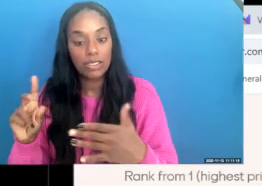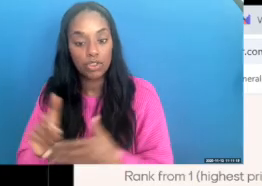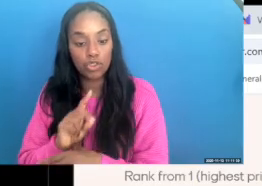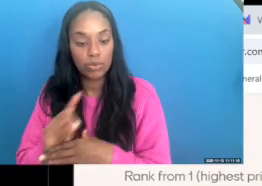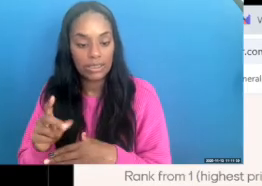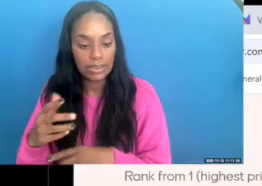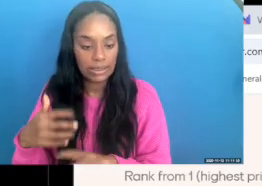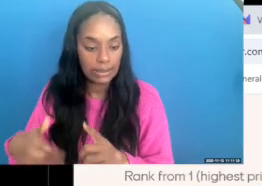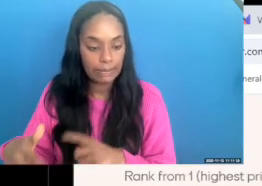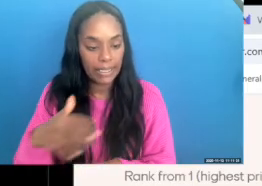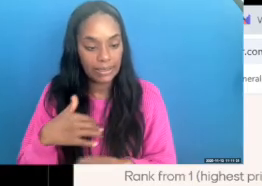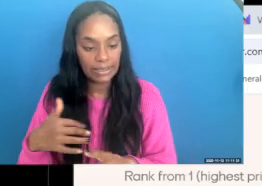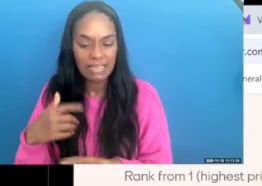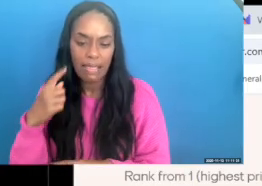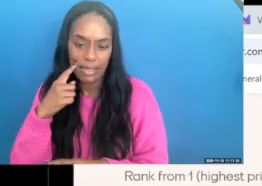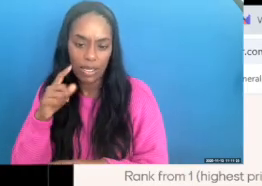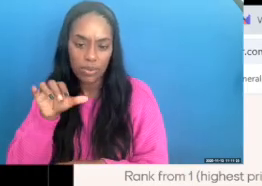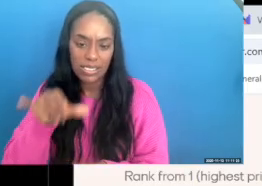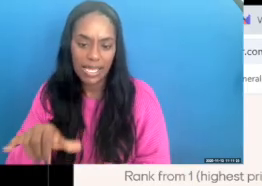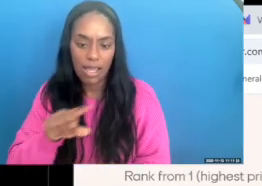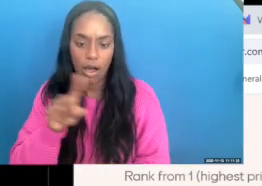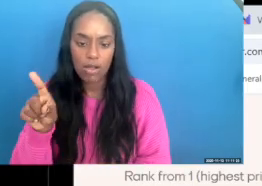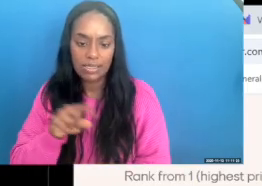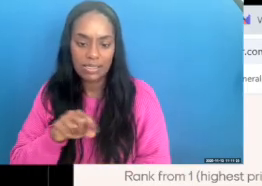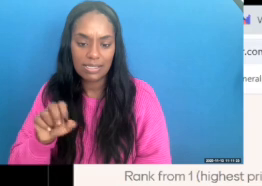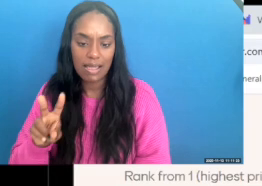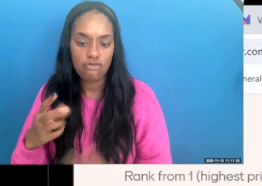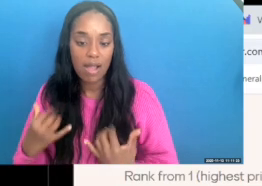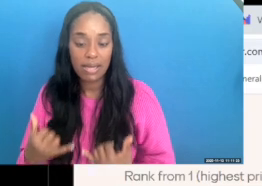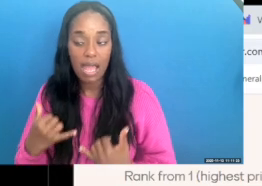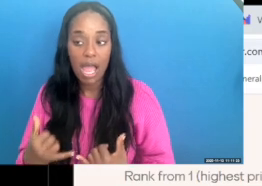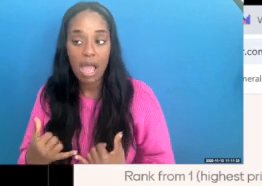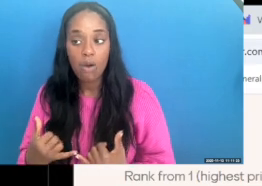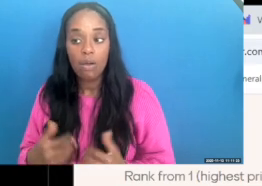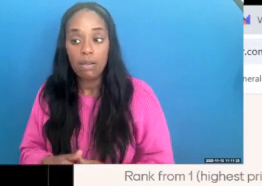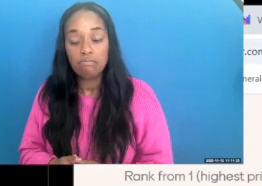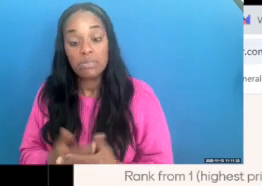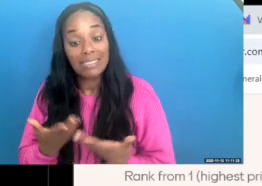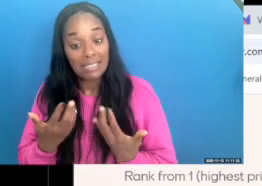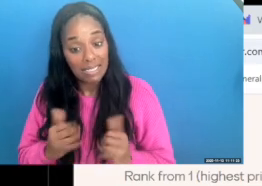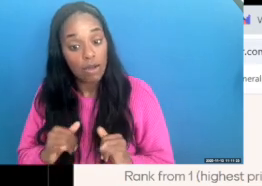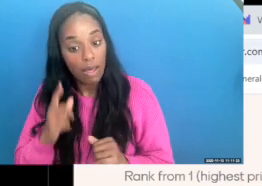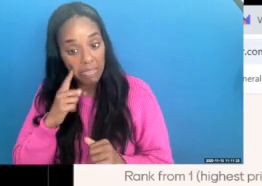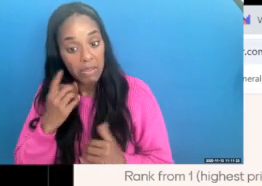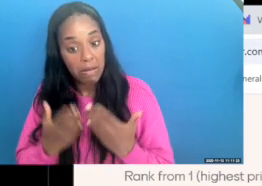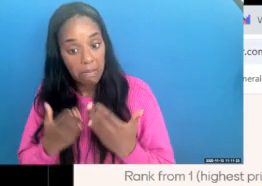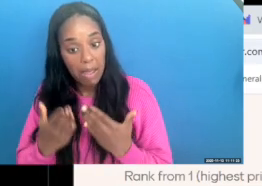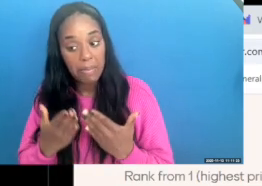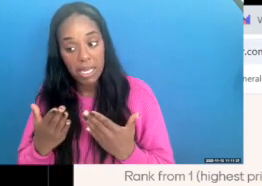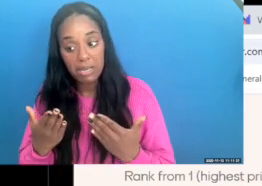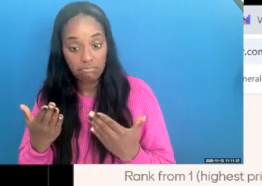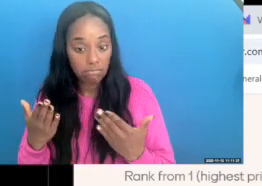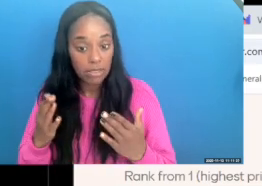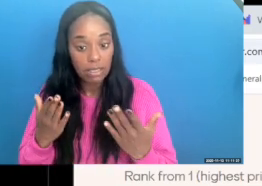duty space, primarily our focus, I think, will remain on ZEVs for the time being. I don't think that means that there